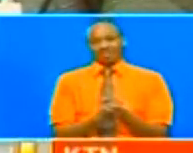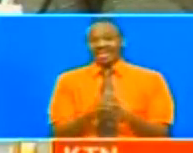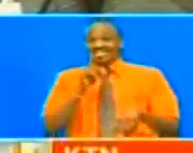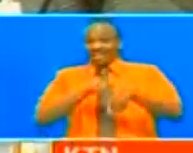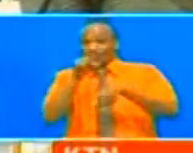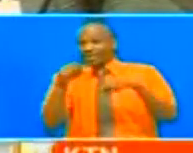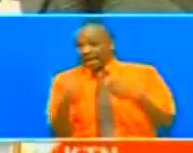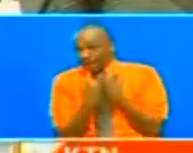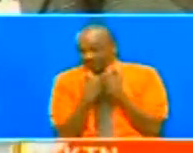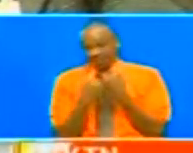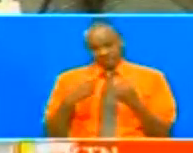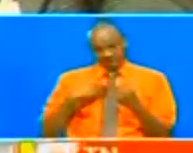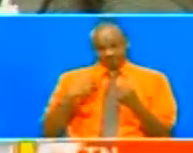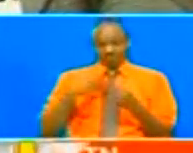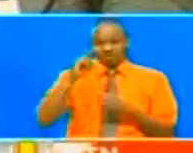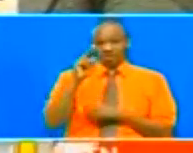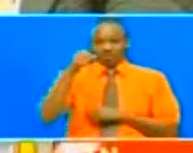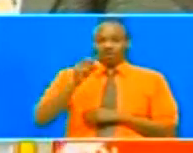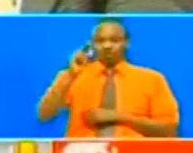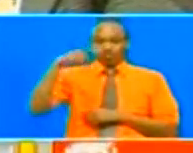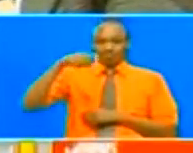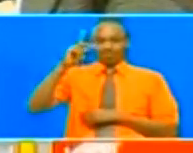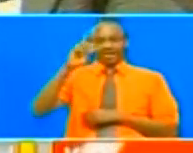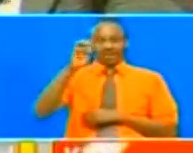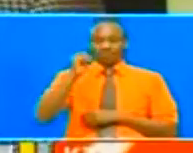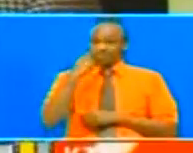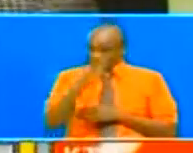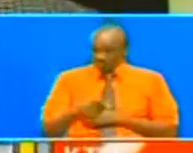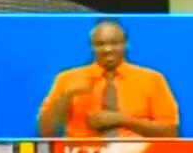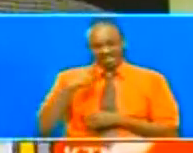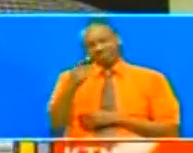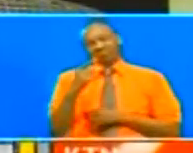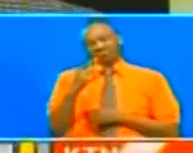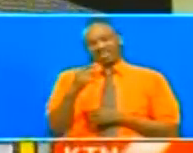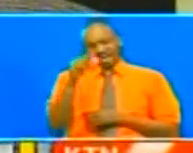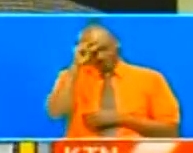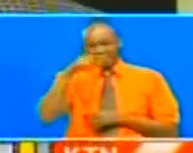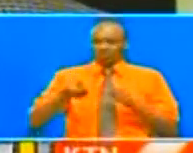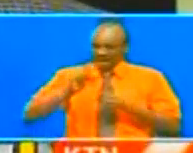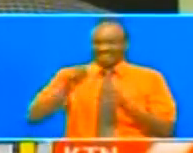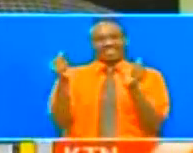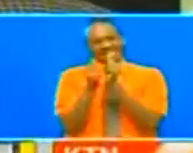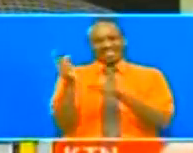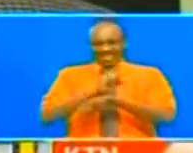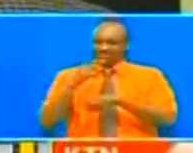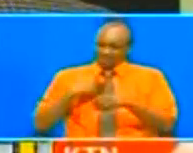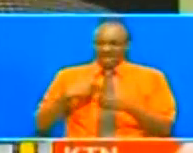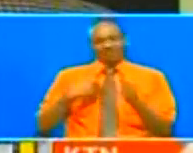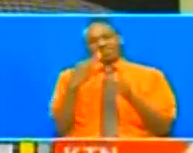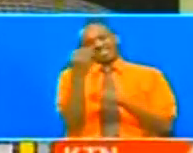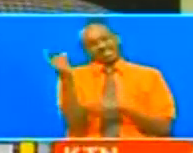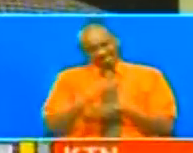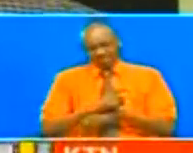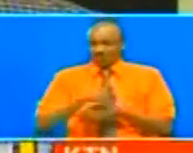kijiri, baraza la Waislamu nchini SUPKEM limeomba serikali iongeze muda wa siku 10 iliyotoa hadi siku 30 kuwapa